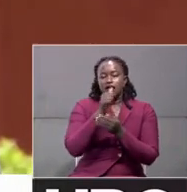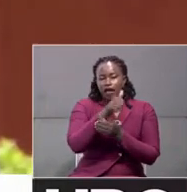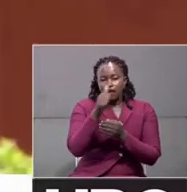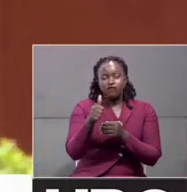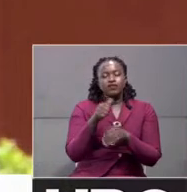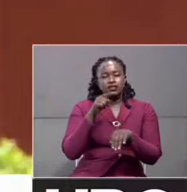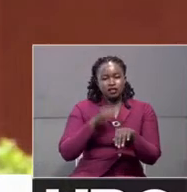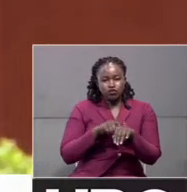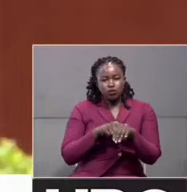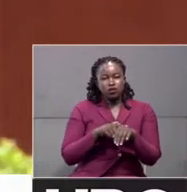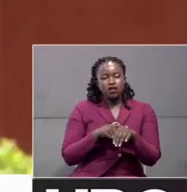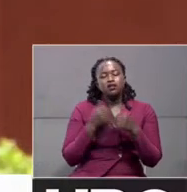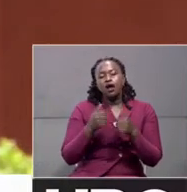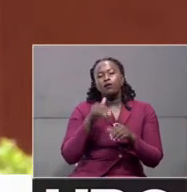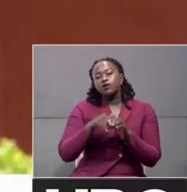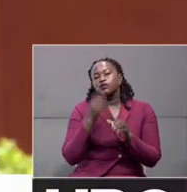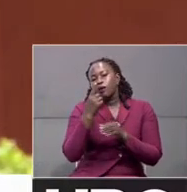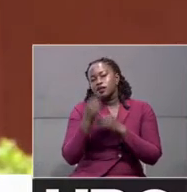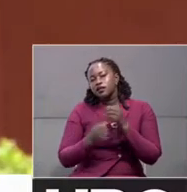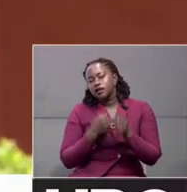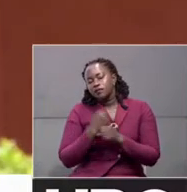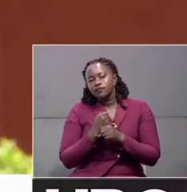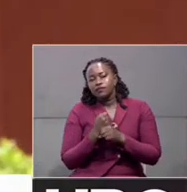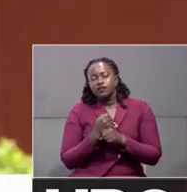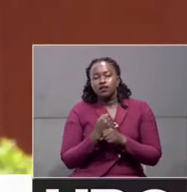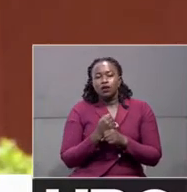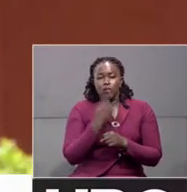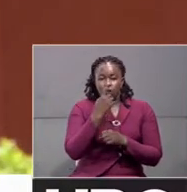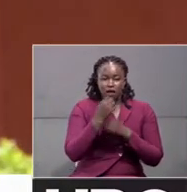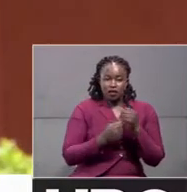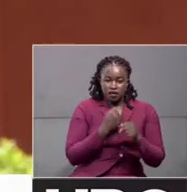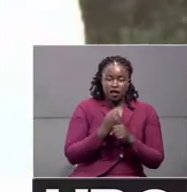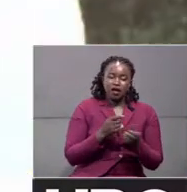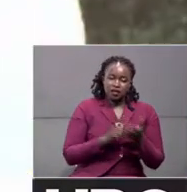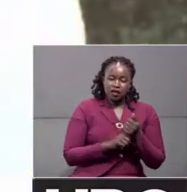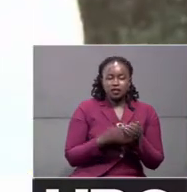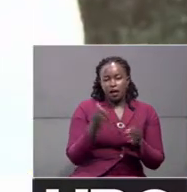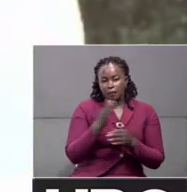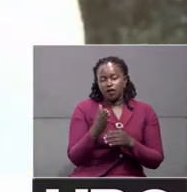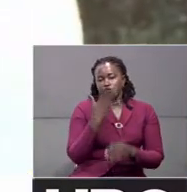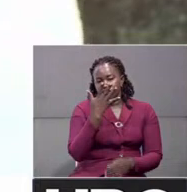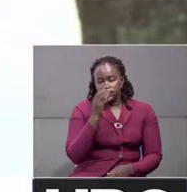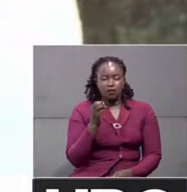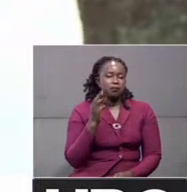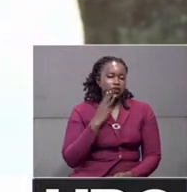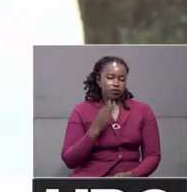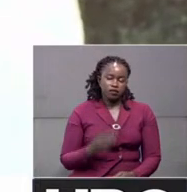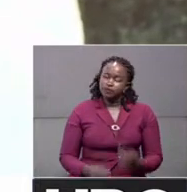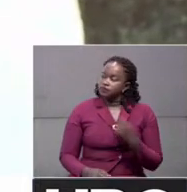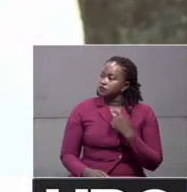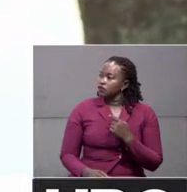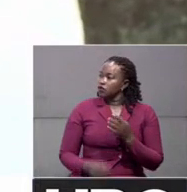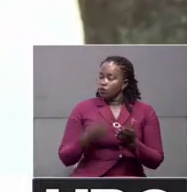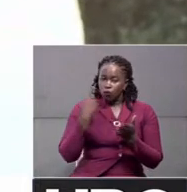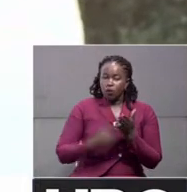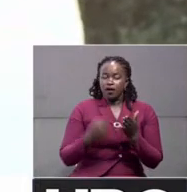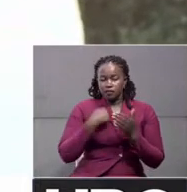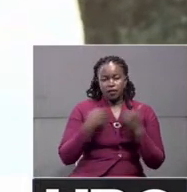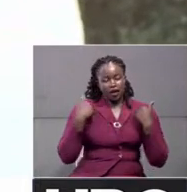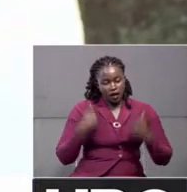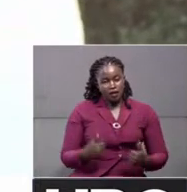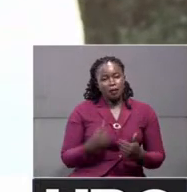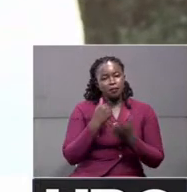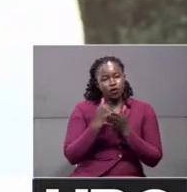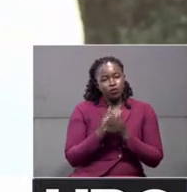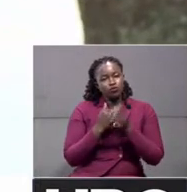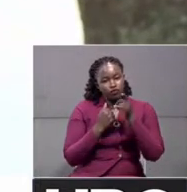Buli seasoni. Ato omwaka. Omwaka mfune milioni agawira atano. Nze kino kyendi yegwe.